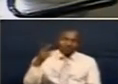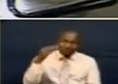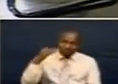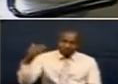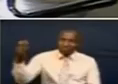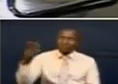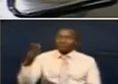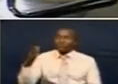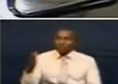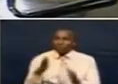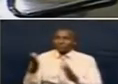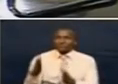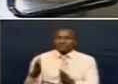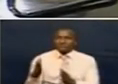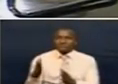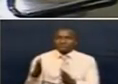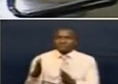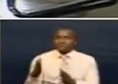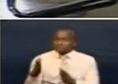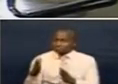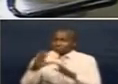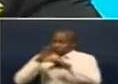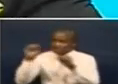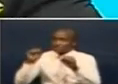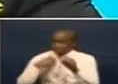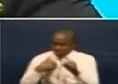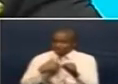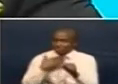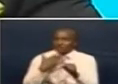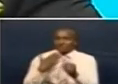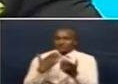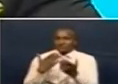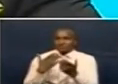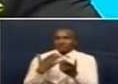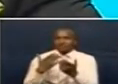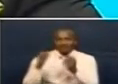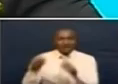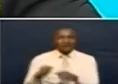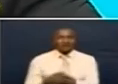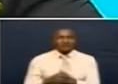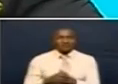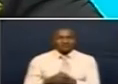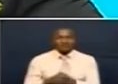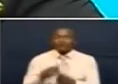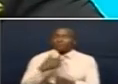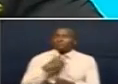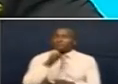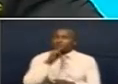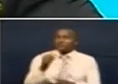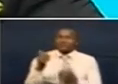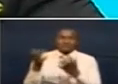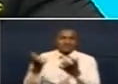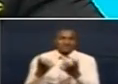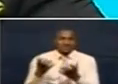an opportunity to seek the highest post in this country. I look forward to that, Anne. And I do not need